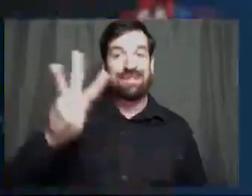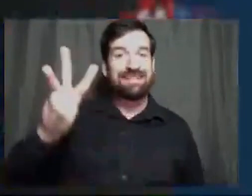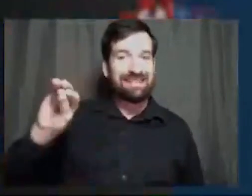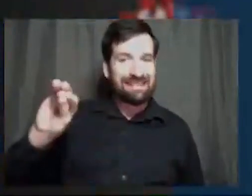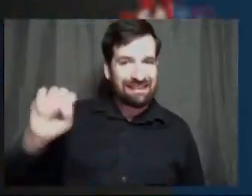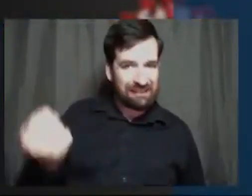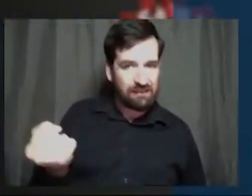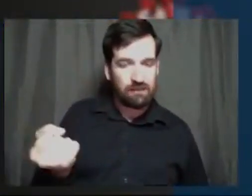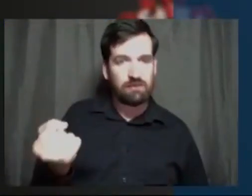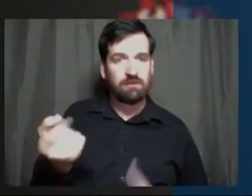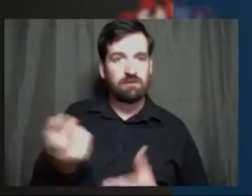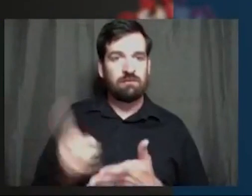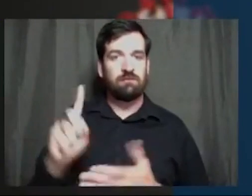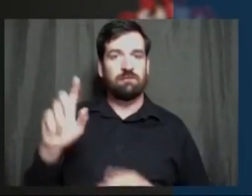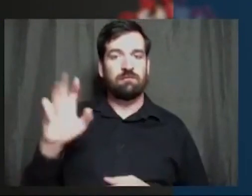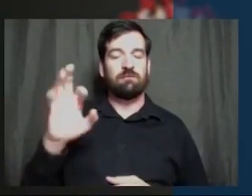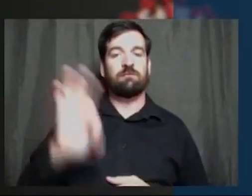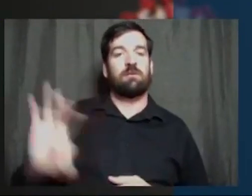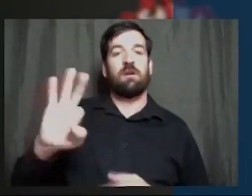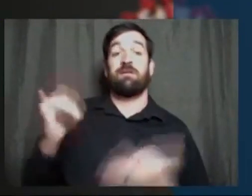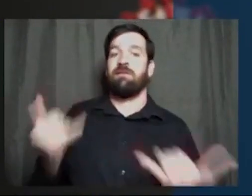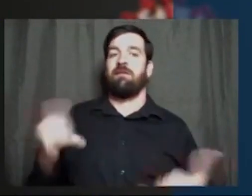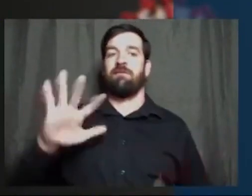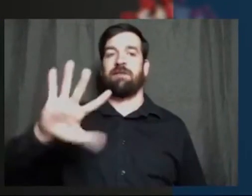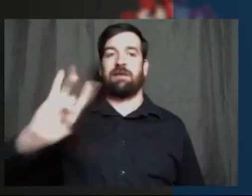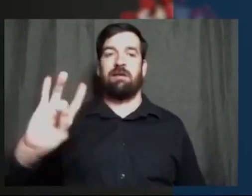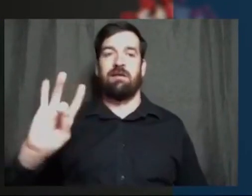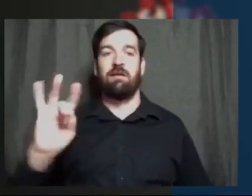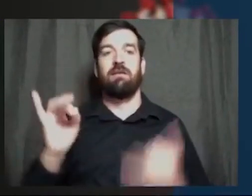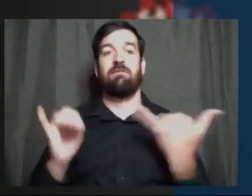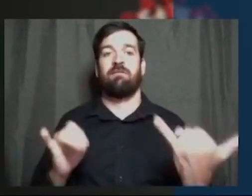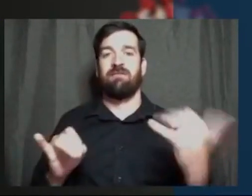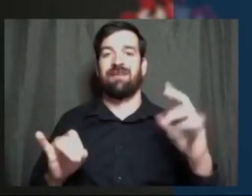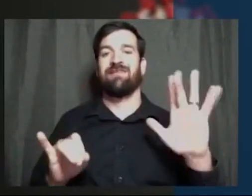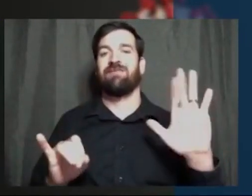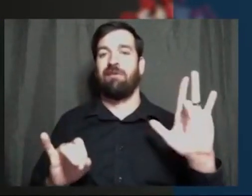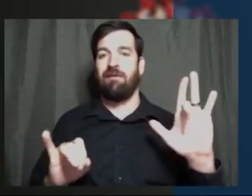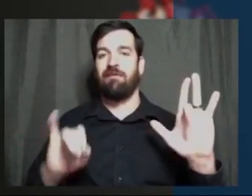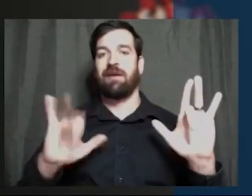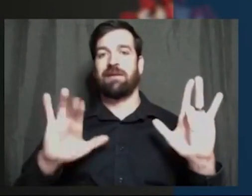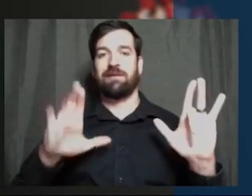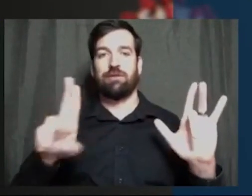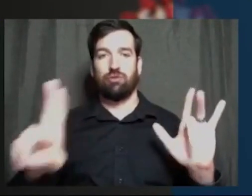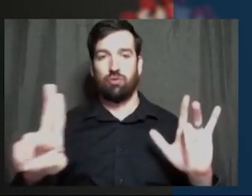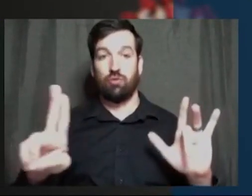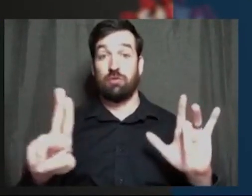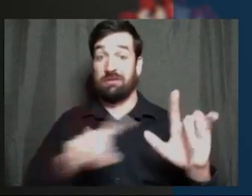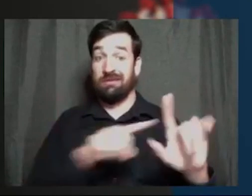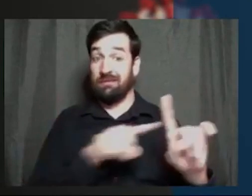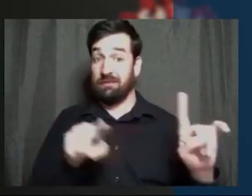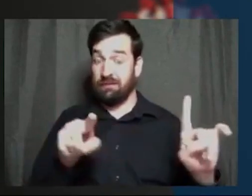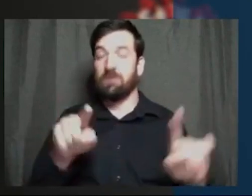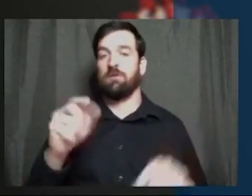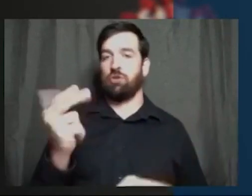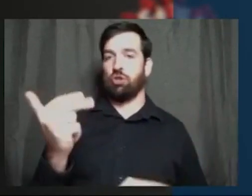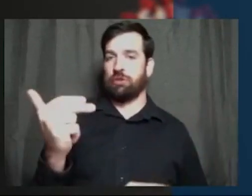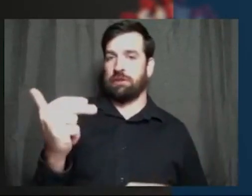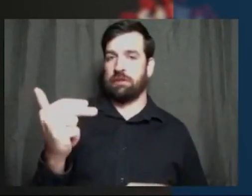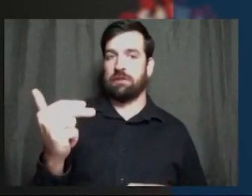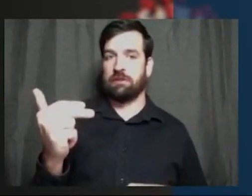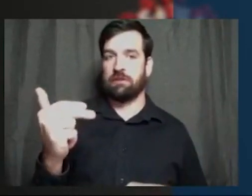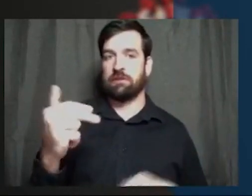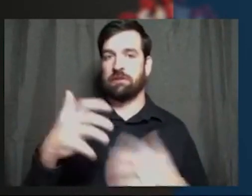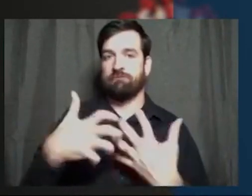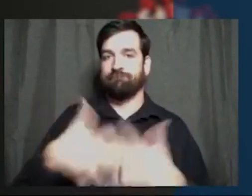58 active infections with 25 in the ICU, 13 of those on the ventilator, and a 38 still in that recovery period,